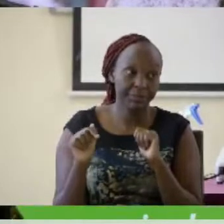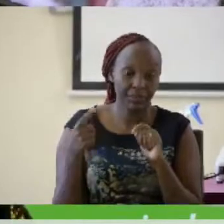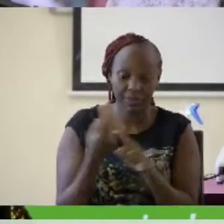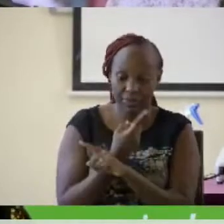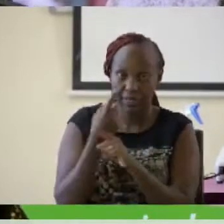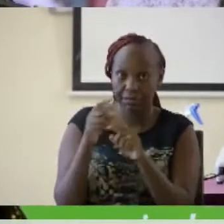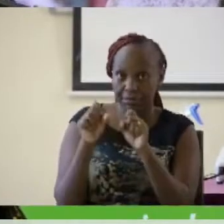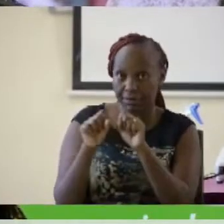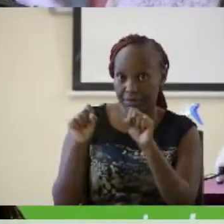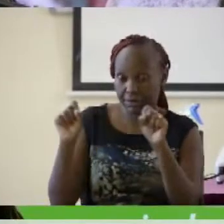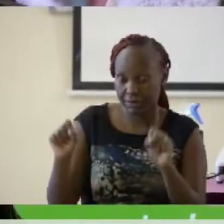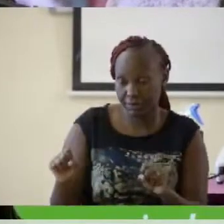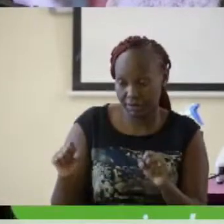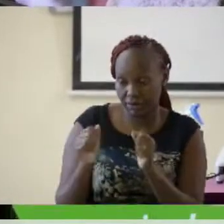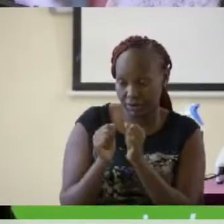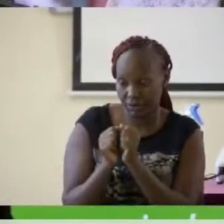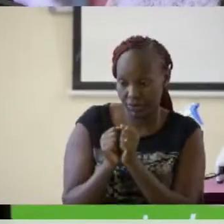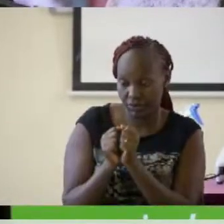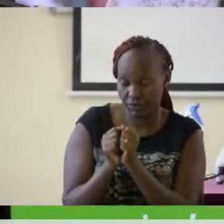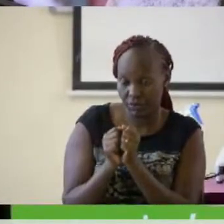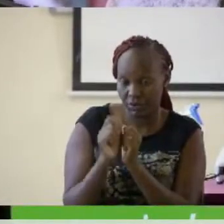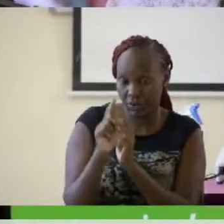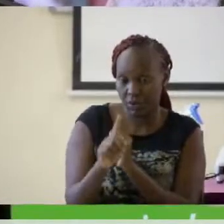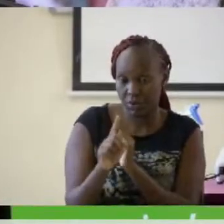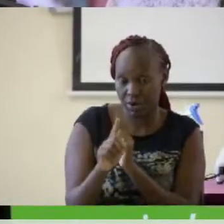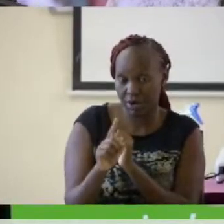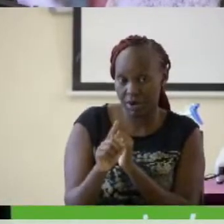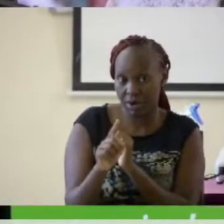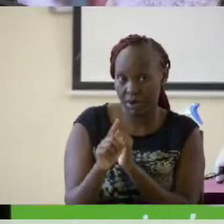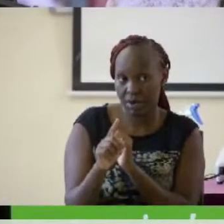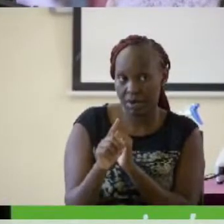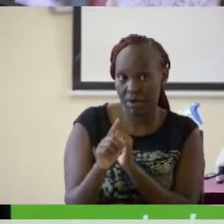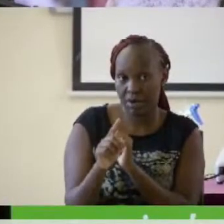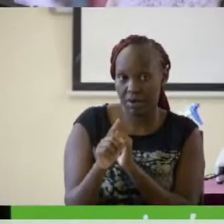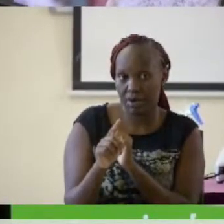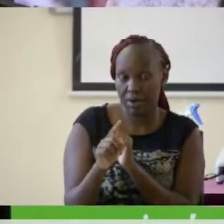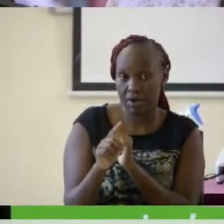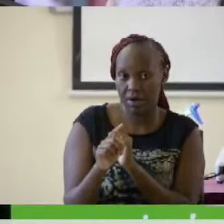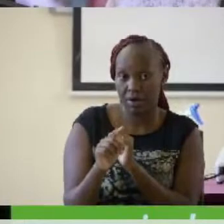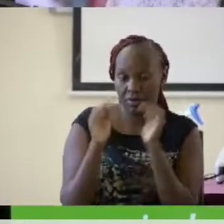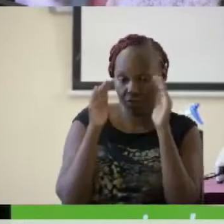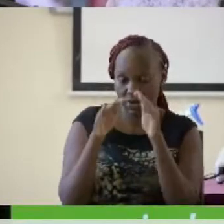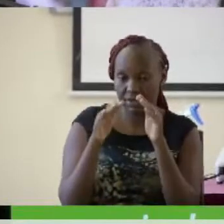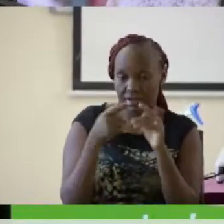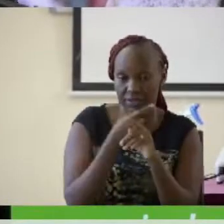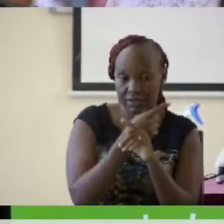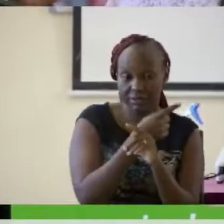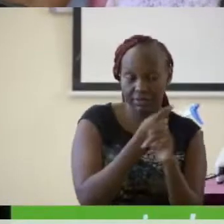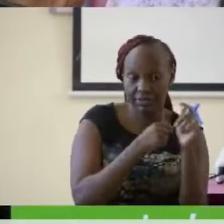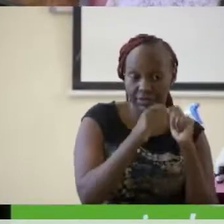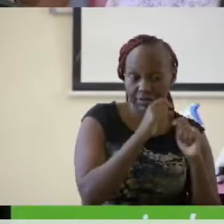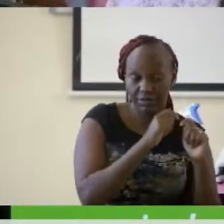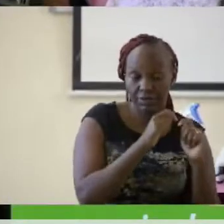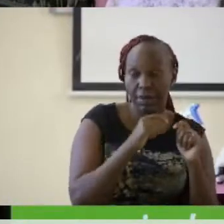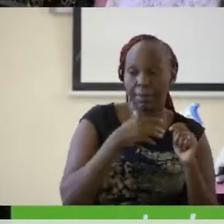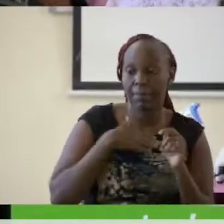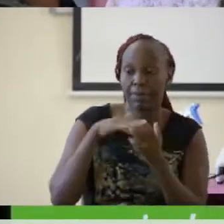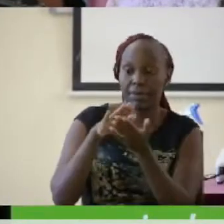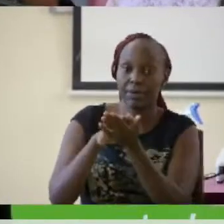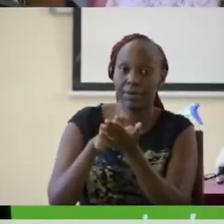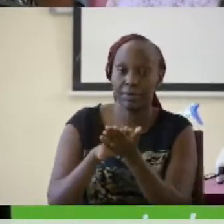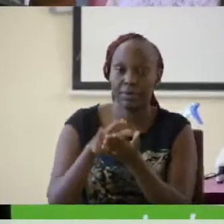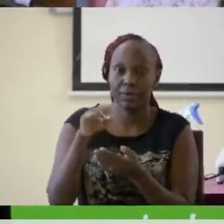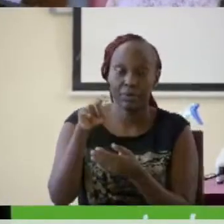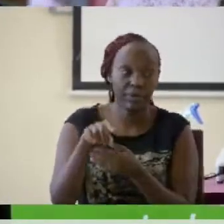different systems, with one of them being totally different. So my recommendation is this, that there is